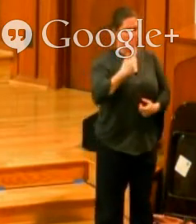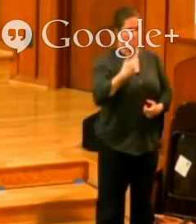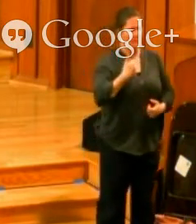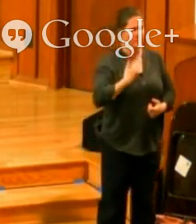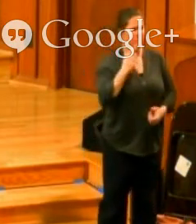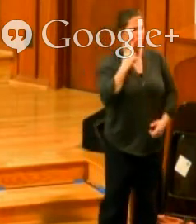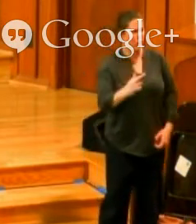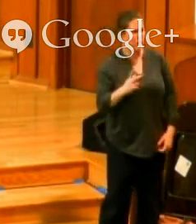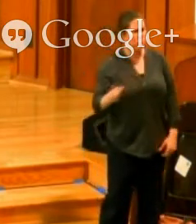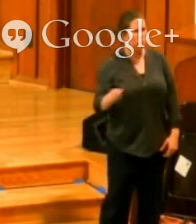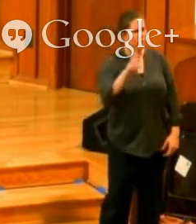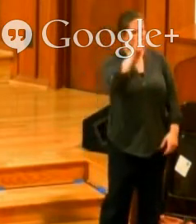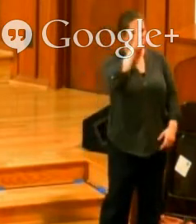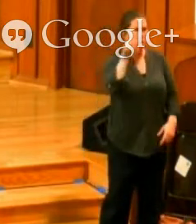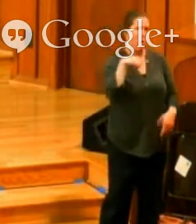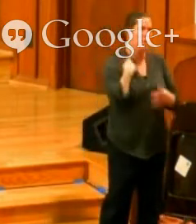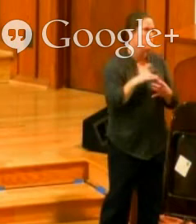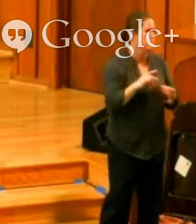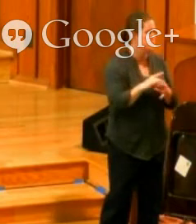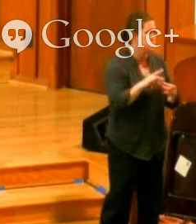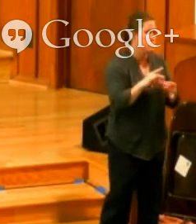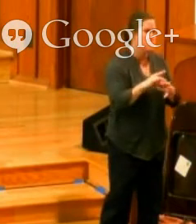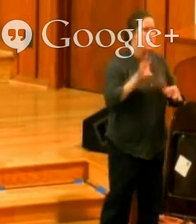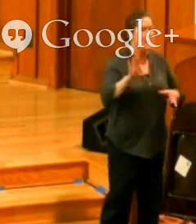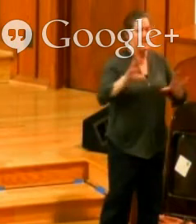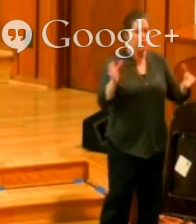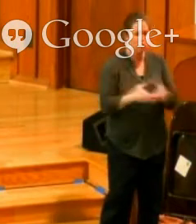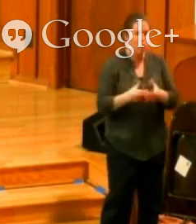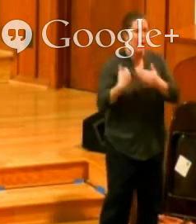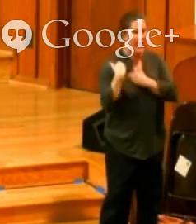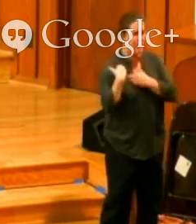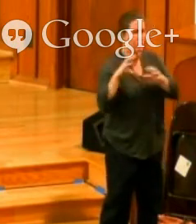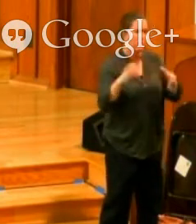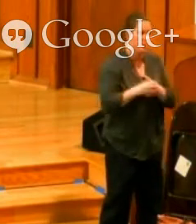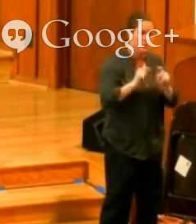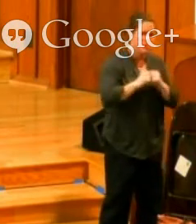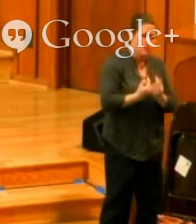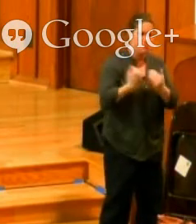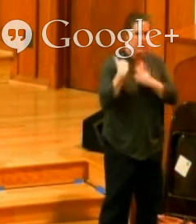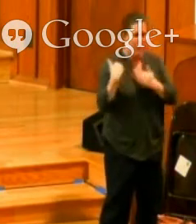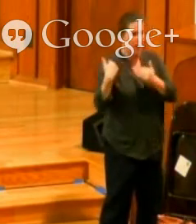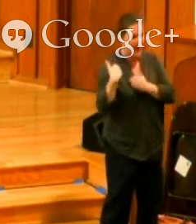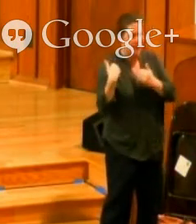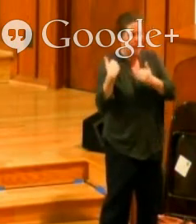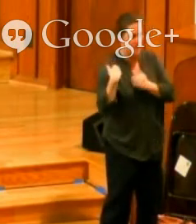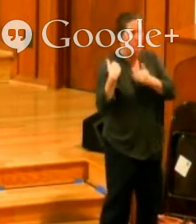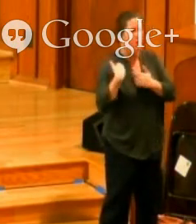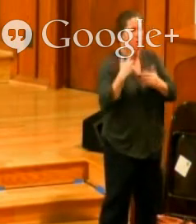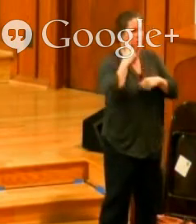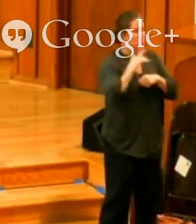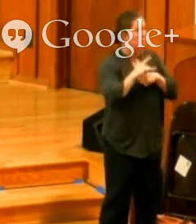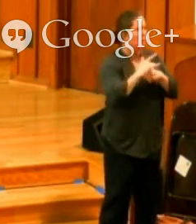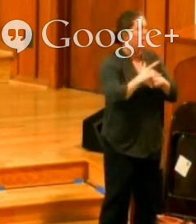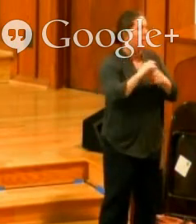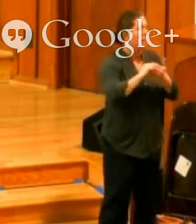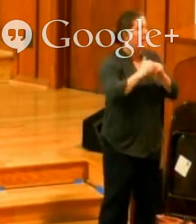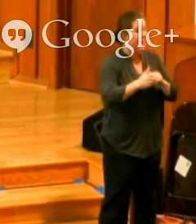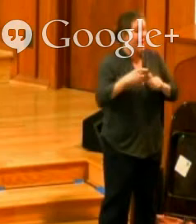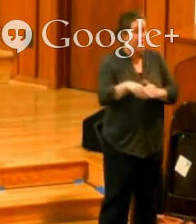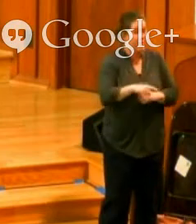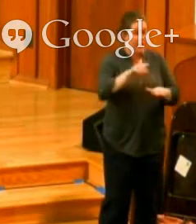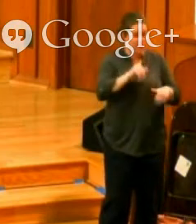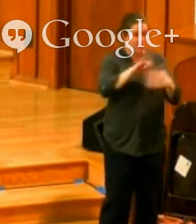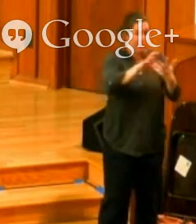firefighter, and he tells me about this all the time, the accountability of his crew and the accountability of his team, and that's how they're able to overcome the problems that